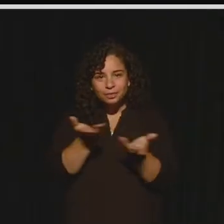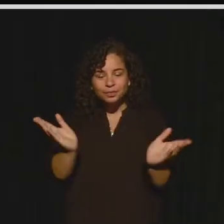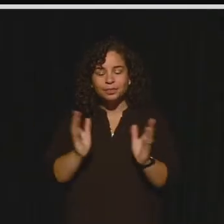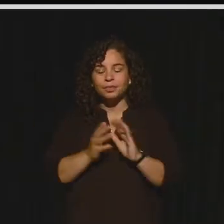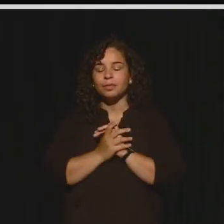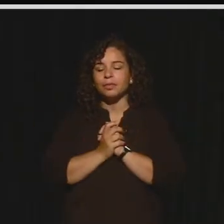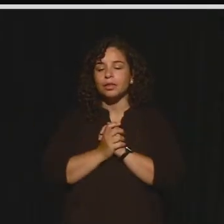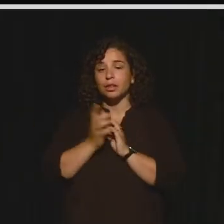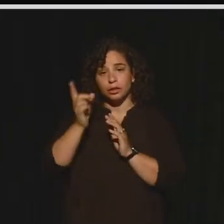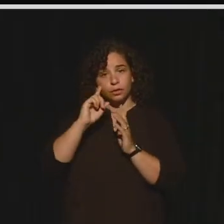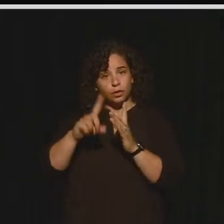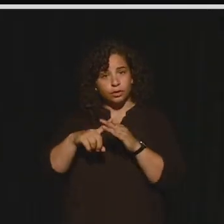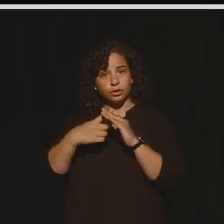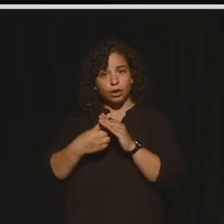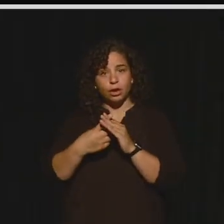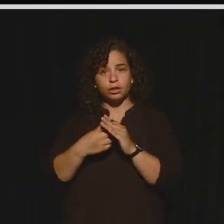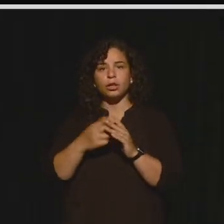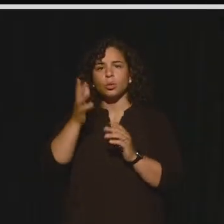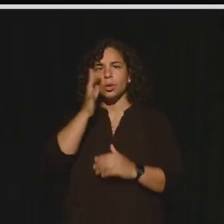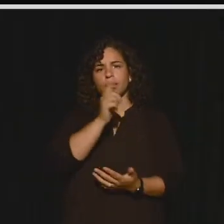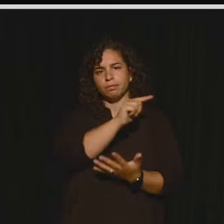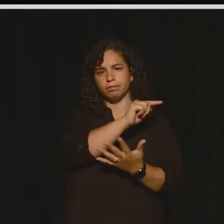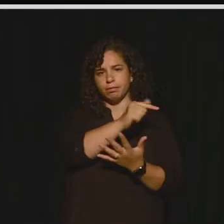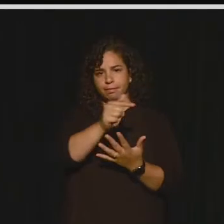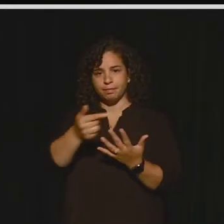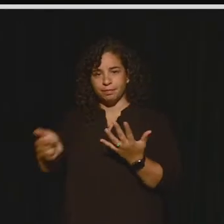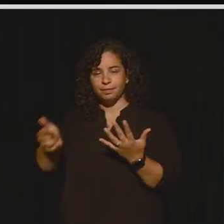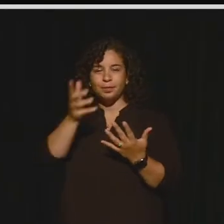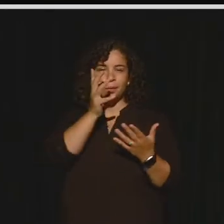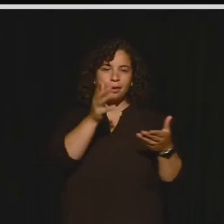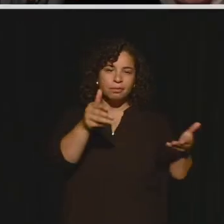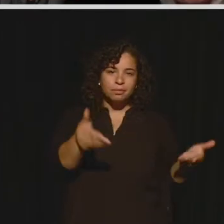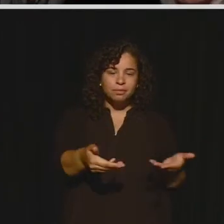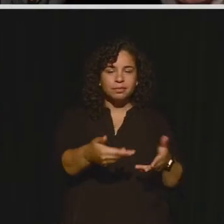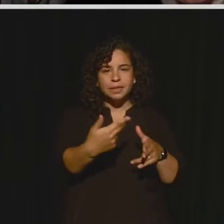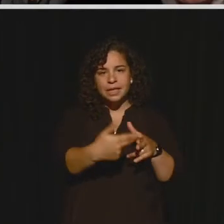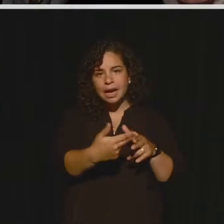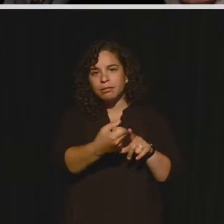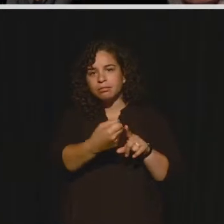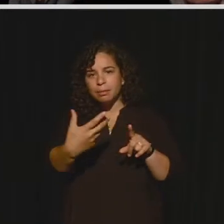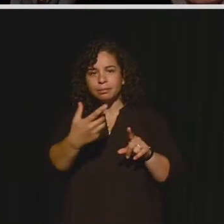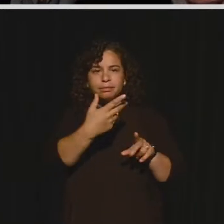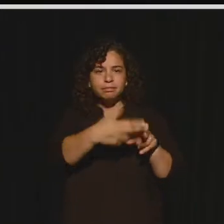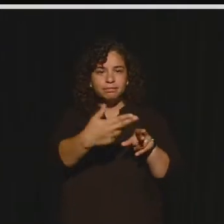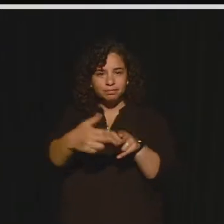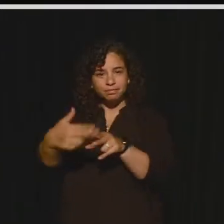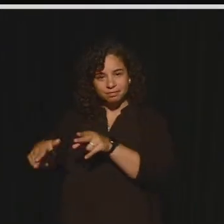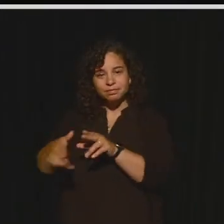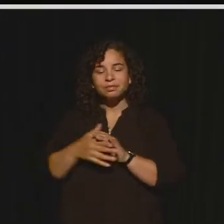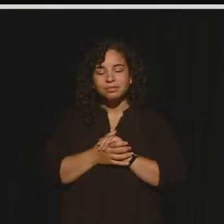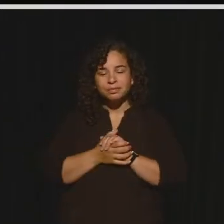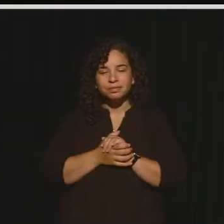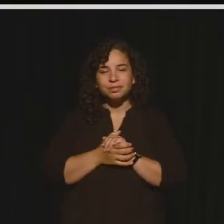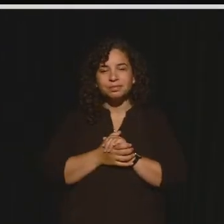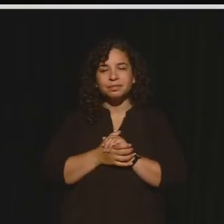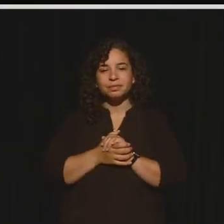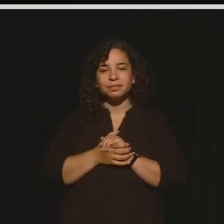you. So to start things off, let's go one by one and introduce ourselves a little